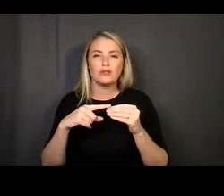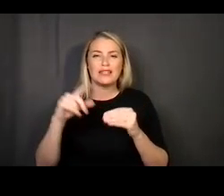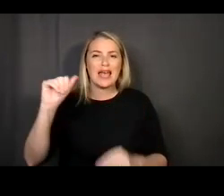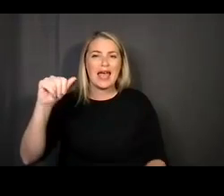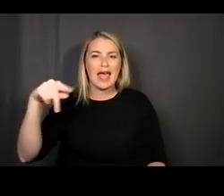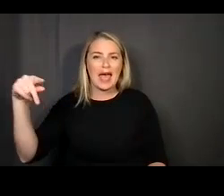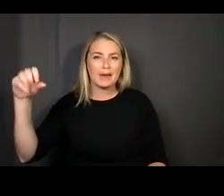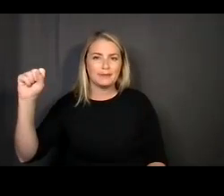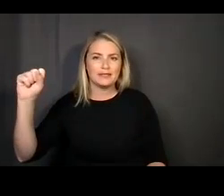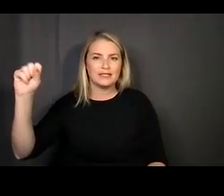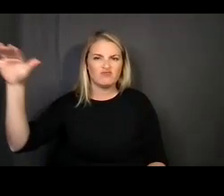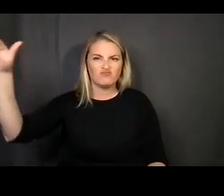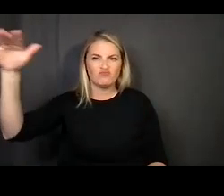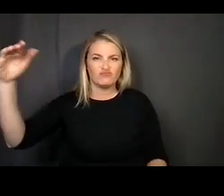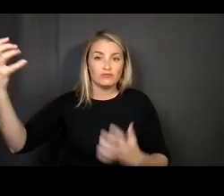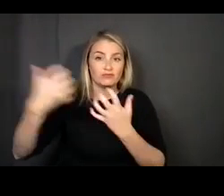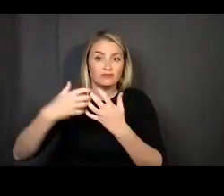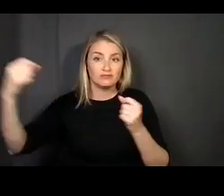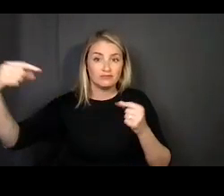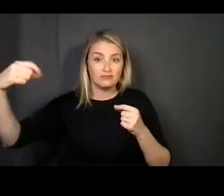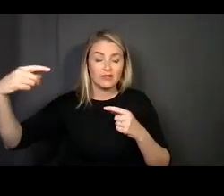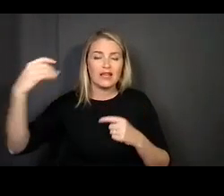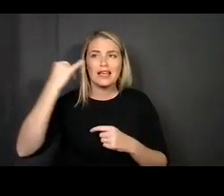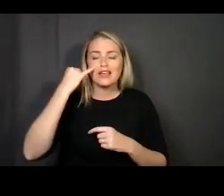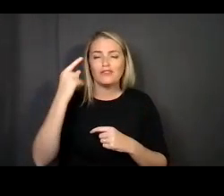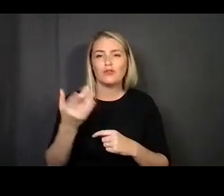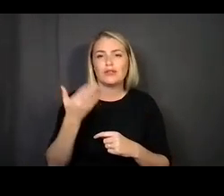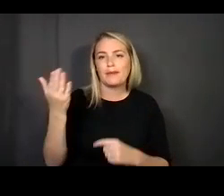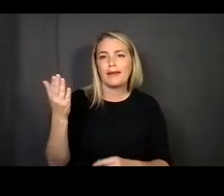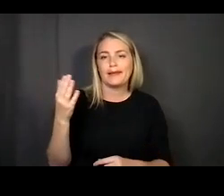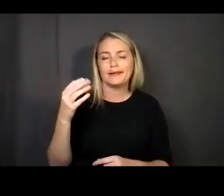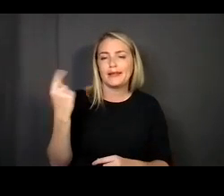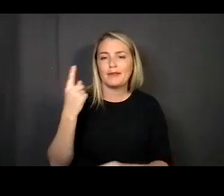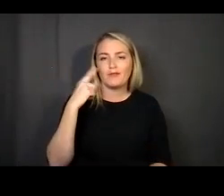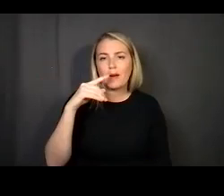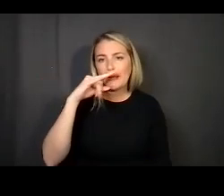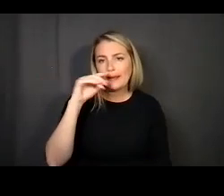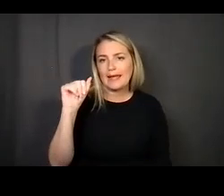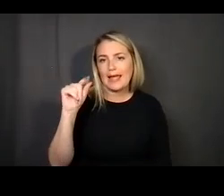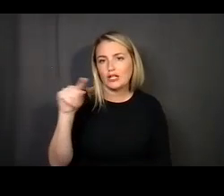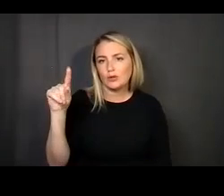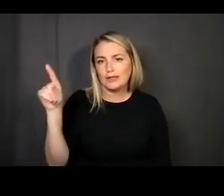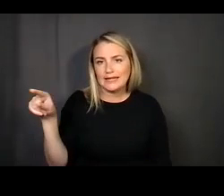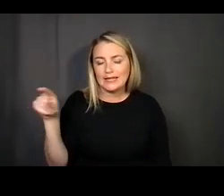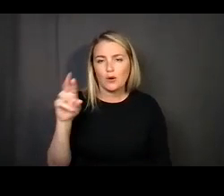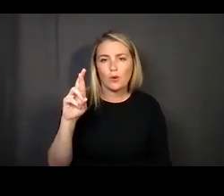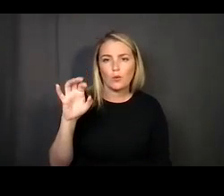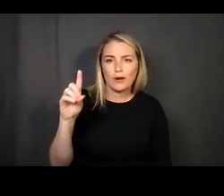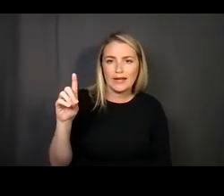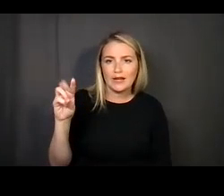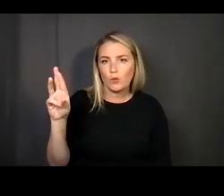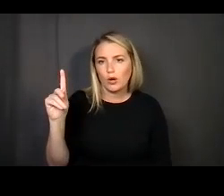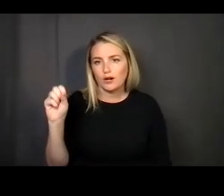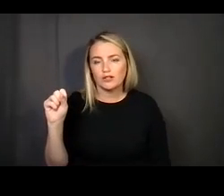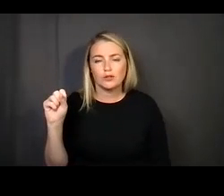Quería decirles those que para grades, las like if you're calificaciones, submitting something for Kids A to Z or you're submitting something si for están reading arts enviando or los Think Central, trabajos those para